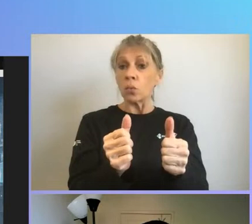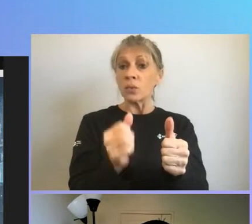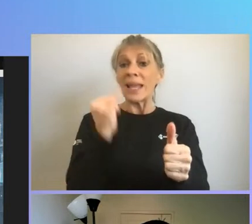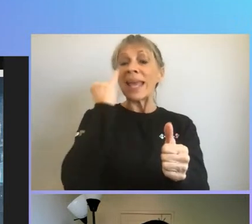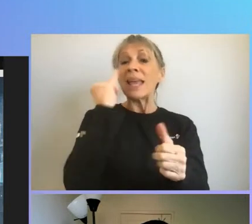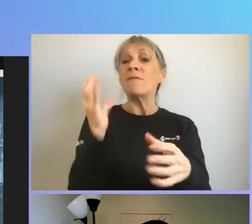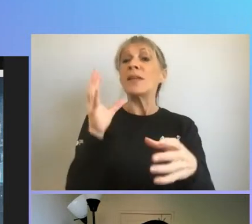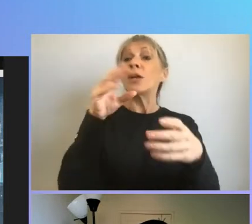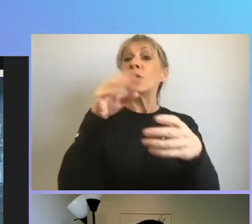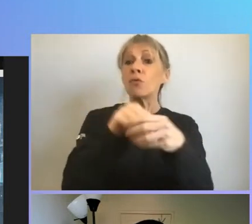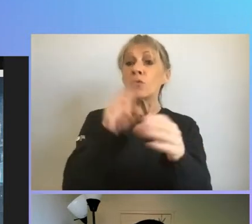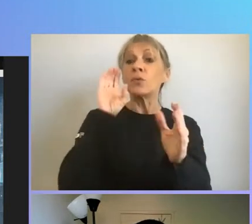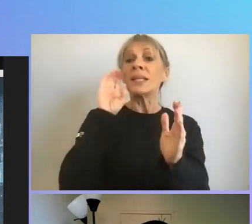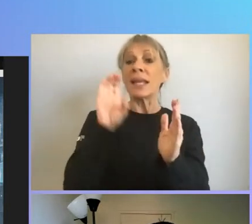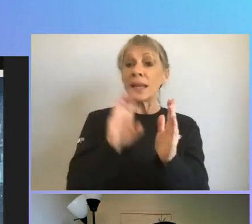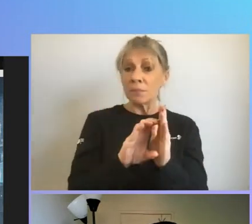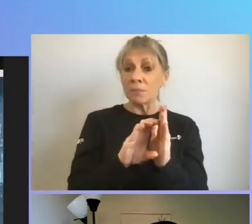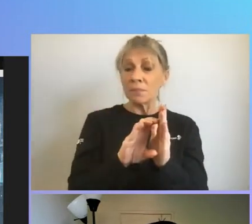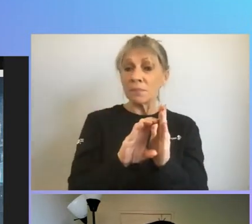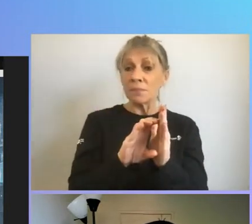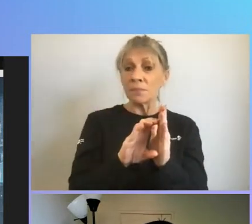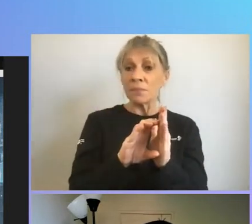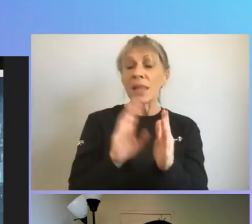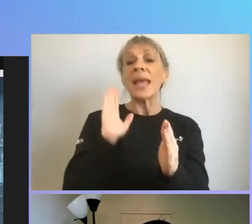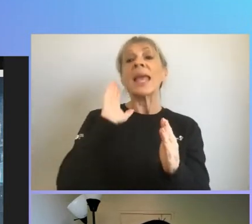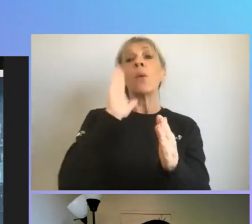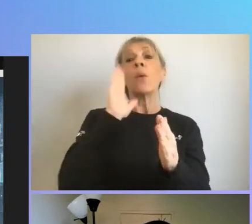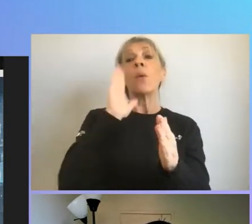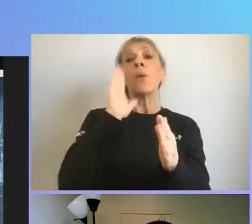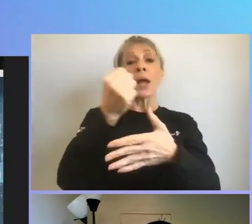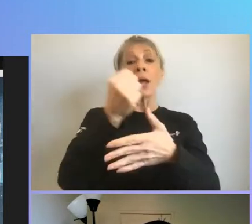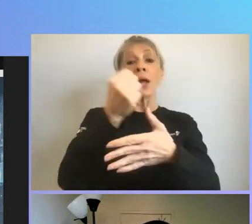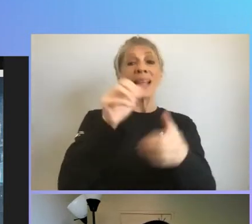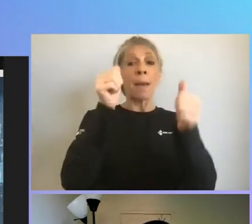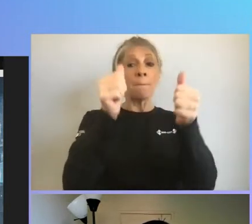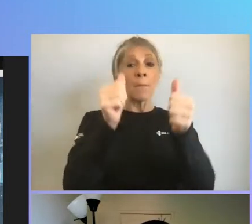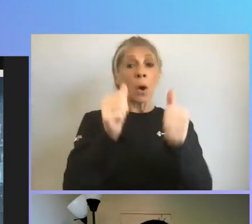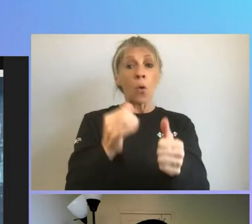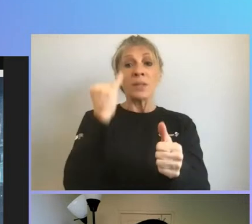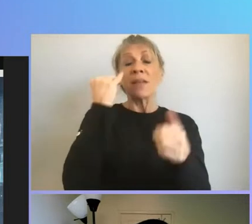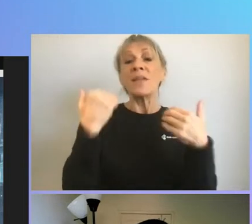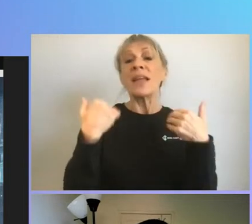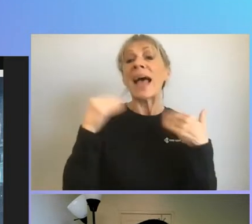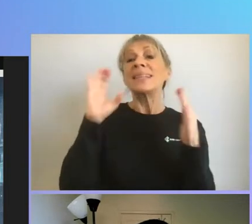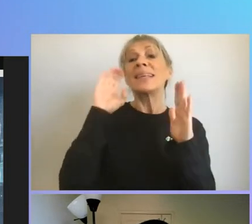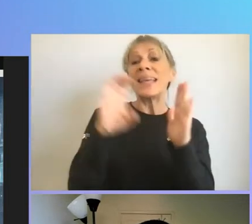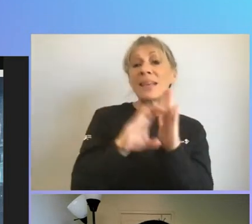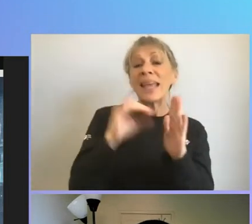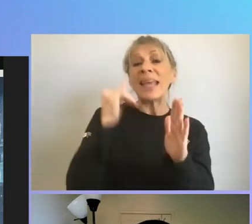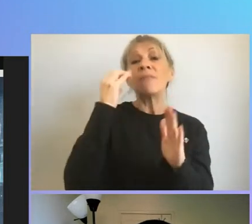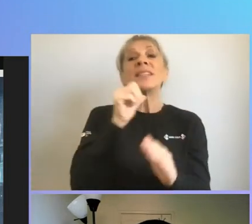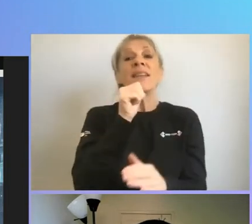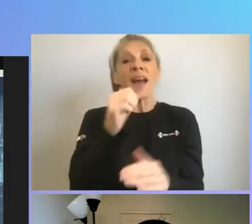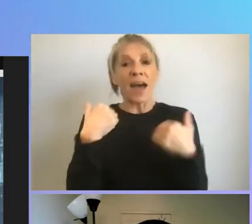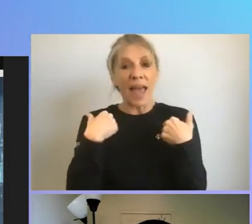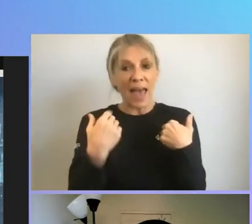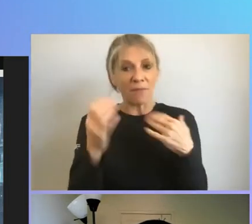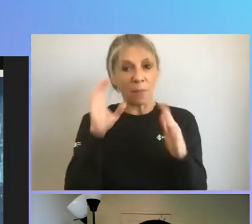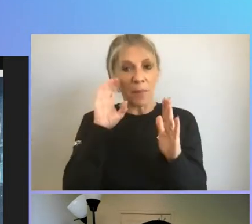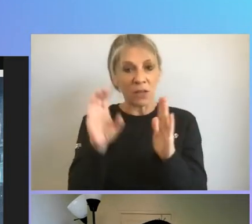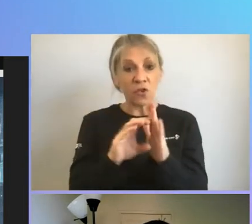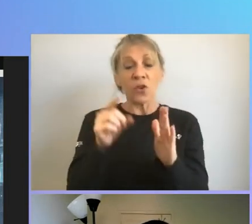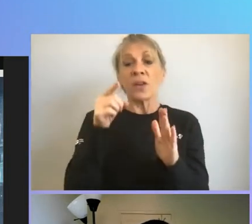an image. They will prioritize that post more if it has an image than if it didn't. So he actually